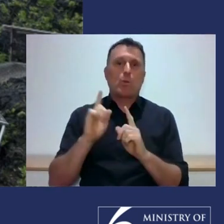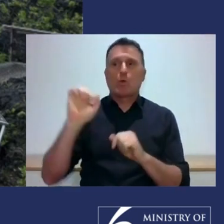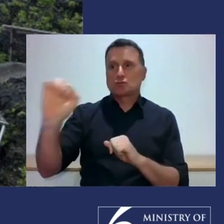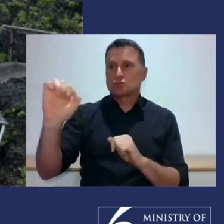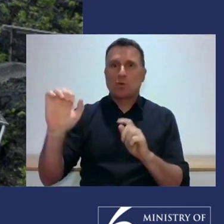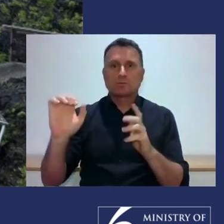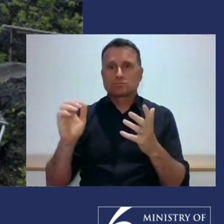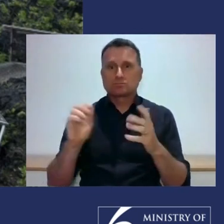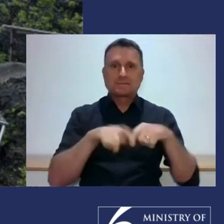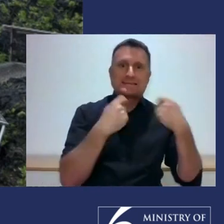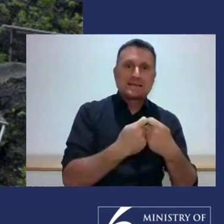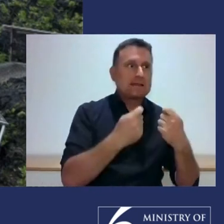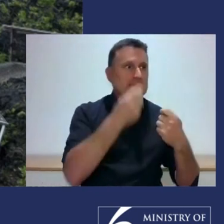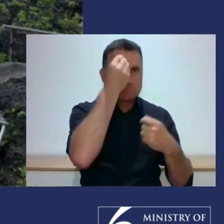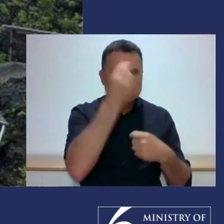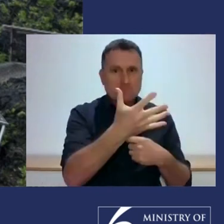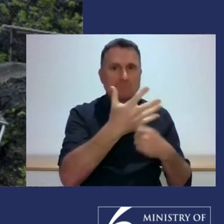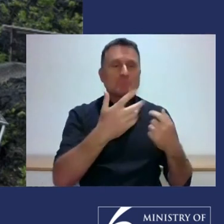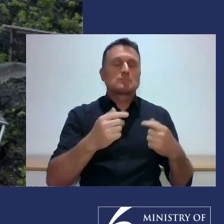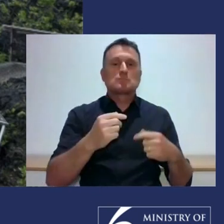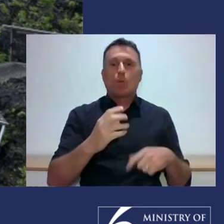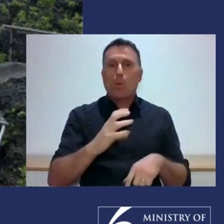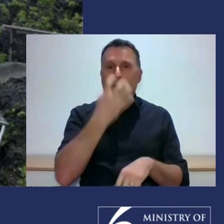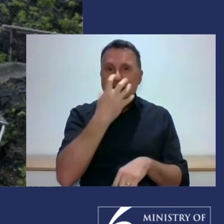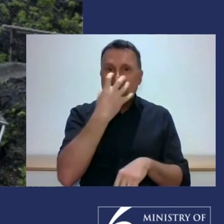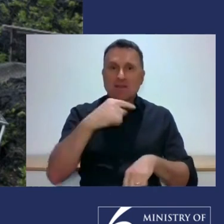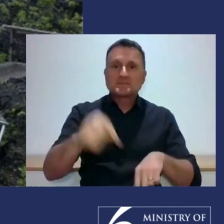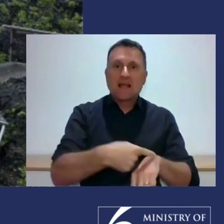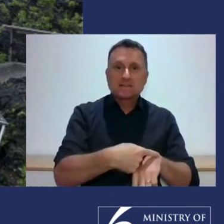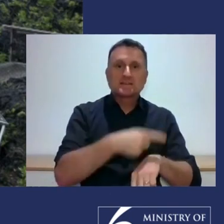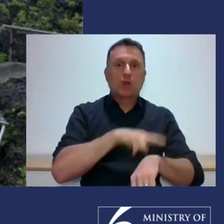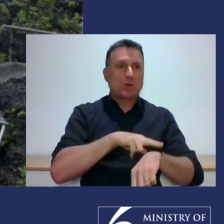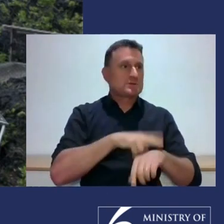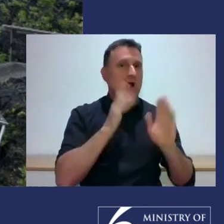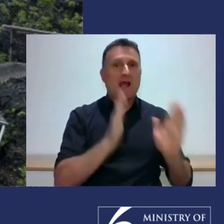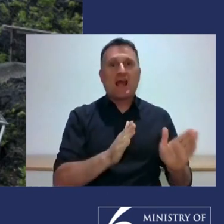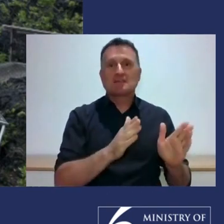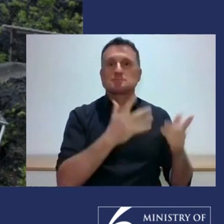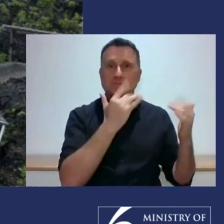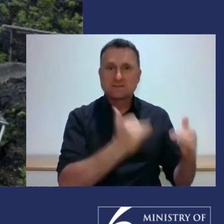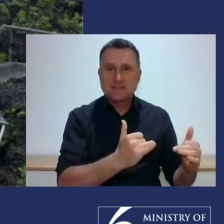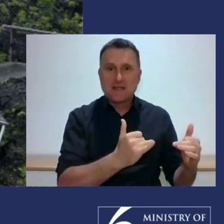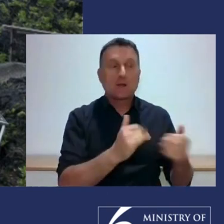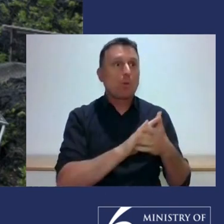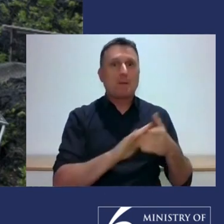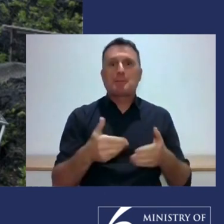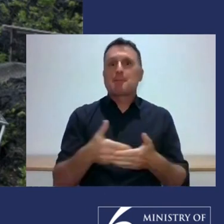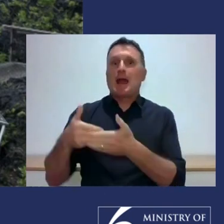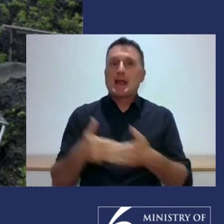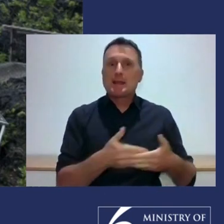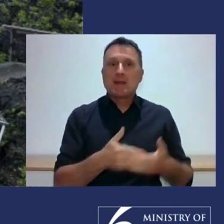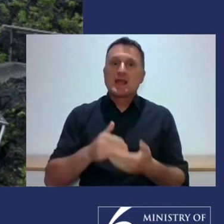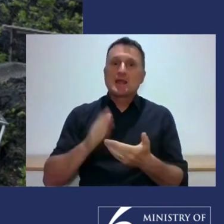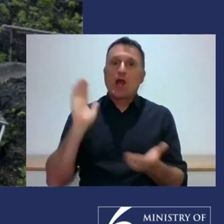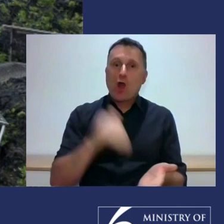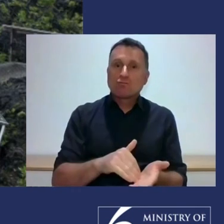all your anesthetists. You need to let them know there is a likelihood this woman might need to be delivered early, which, you know, and they do get delivered early. They